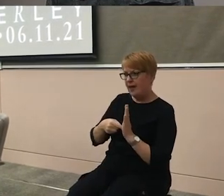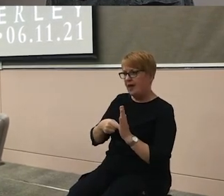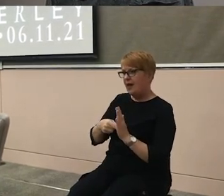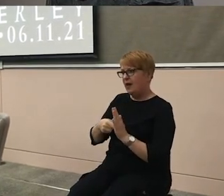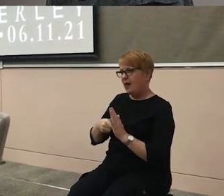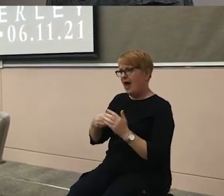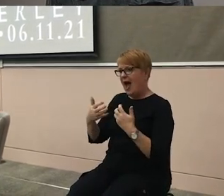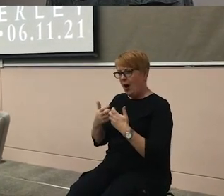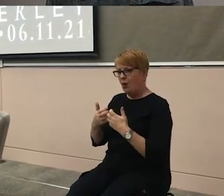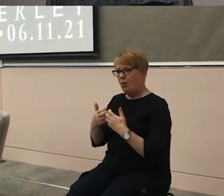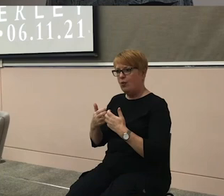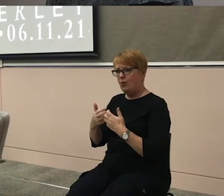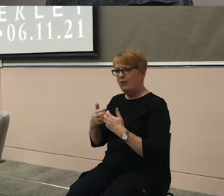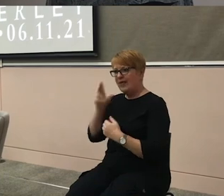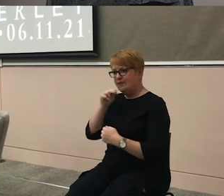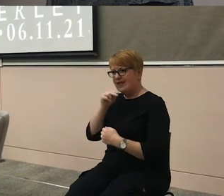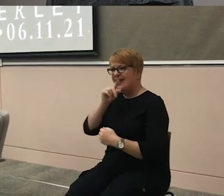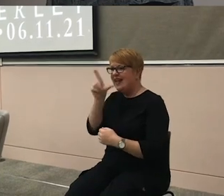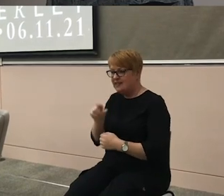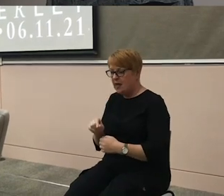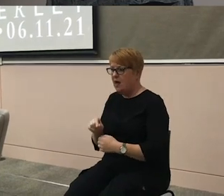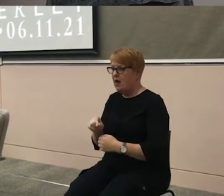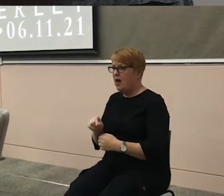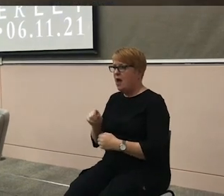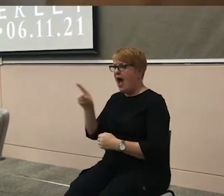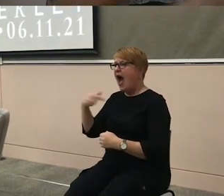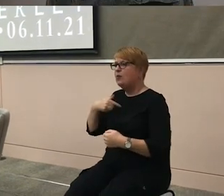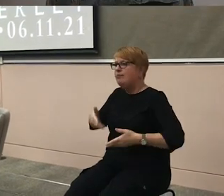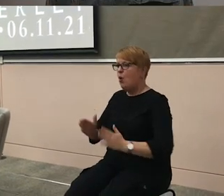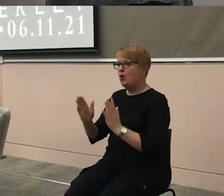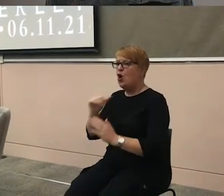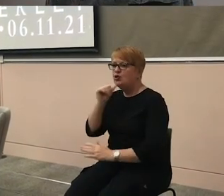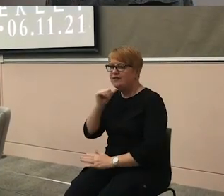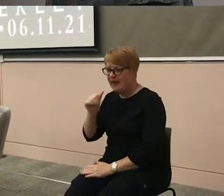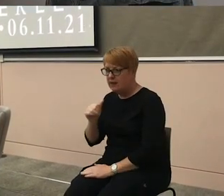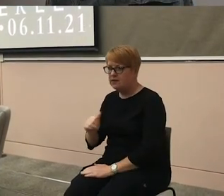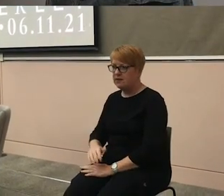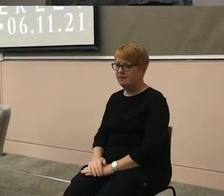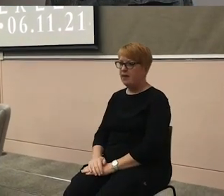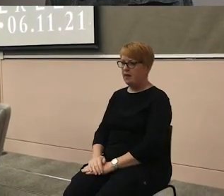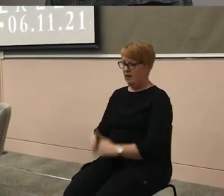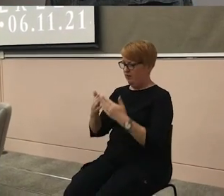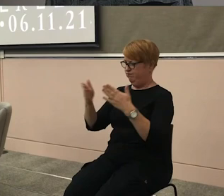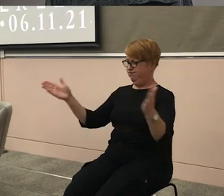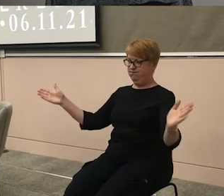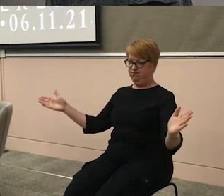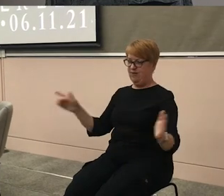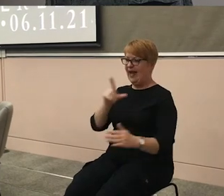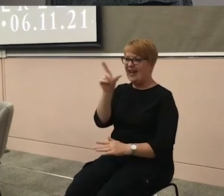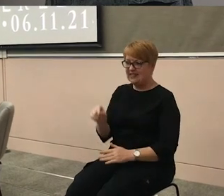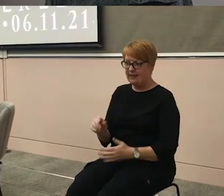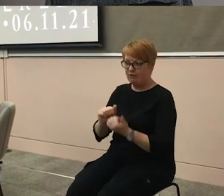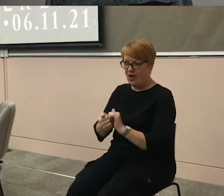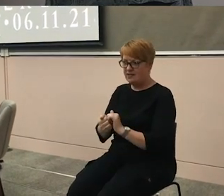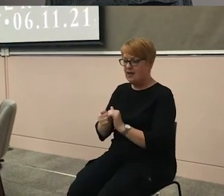I was born in Huddersfield, and we had a vast number of Indian friends. We then came to